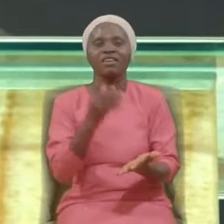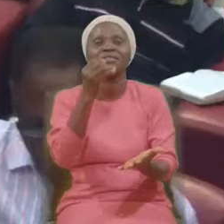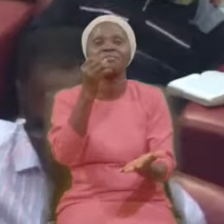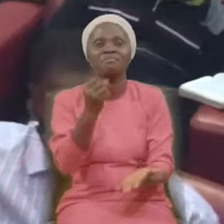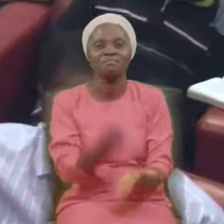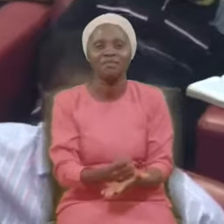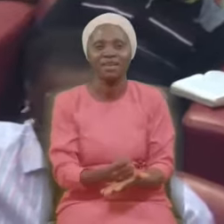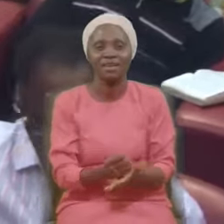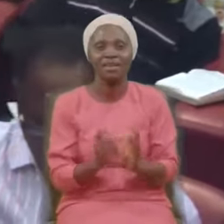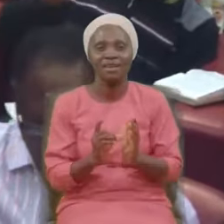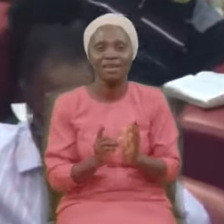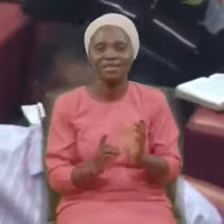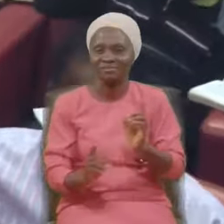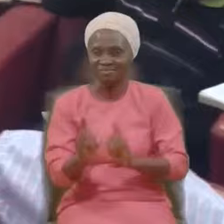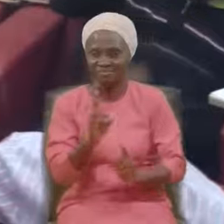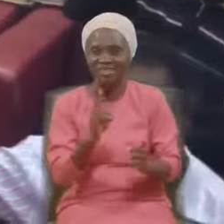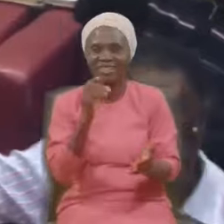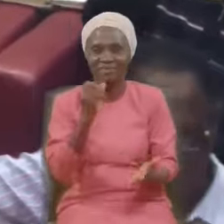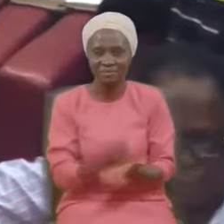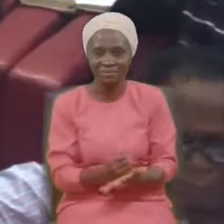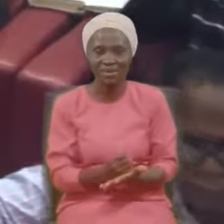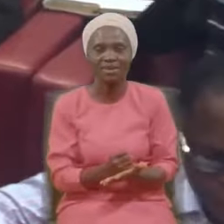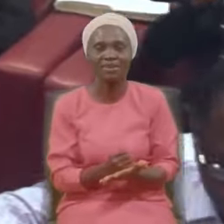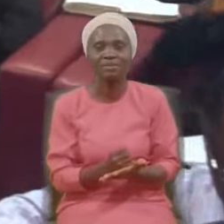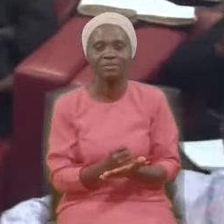I thought you'd say amen.